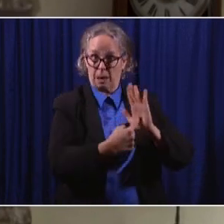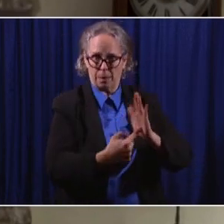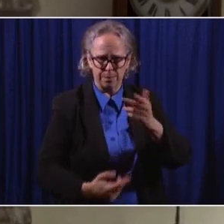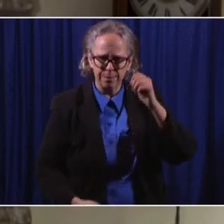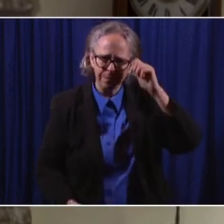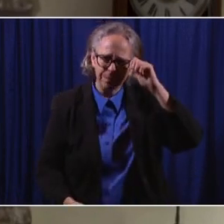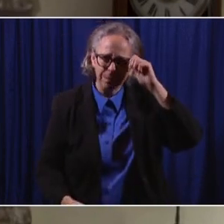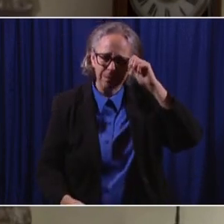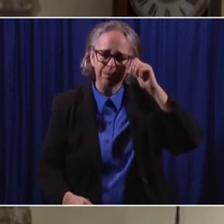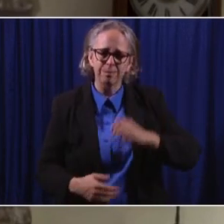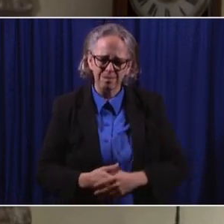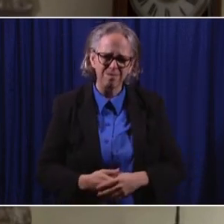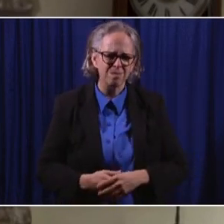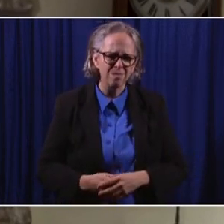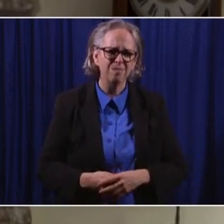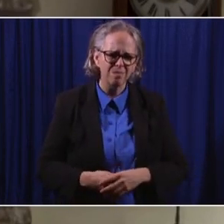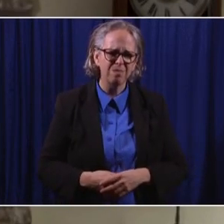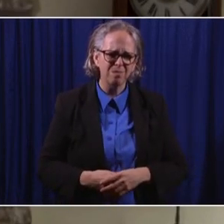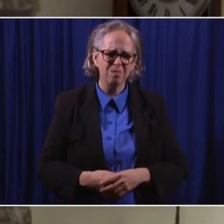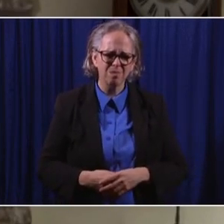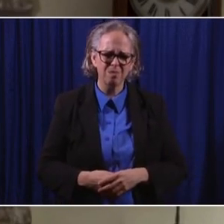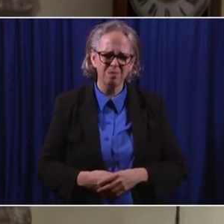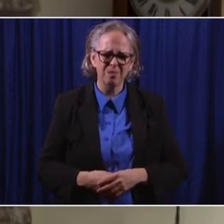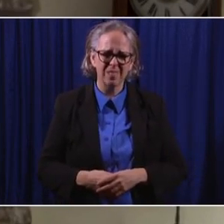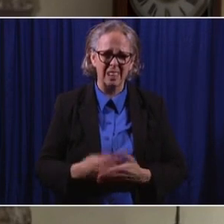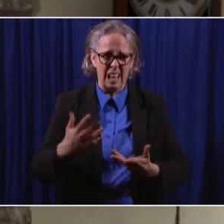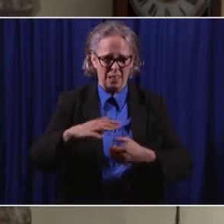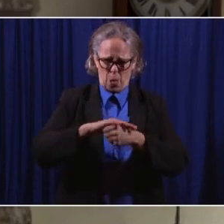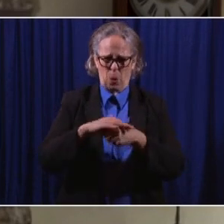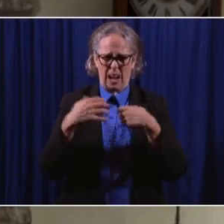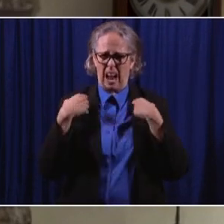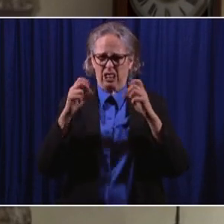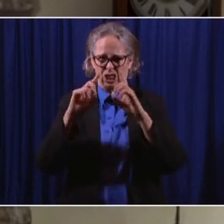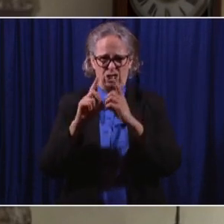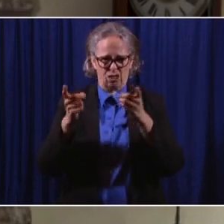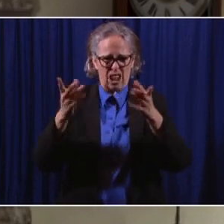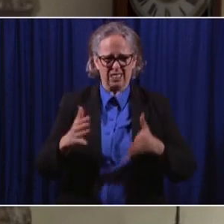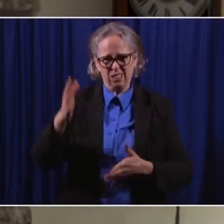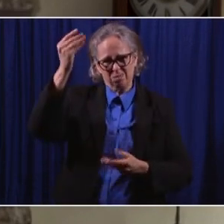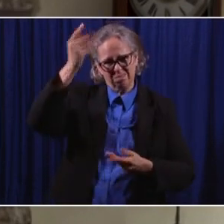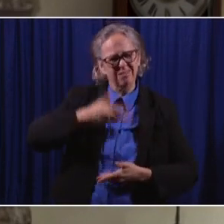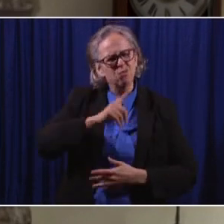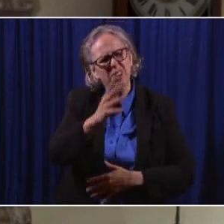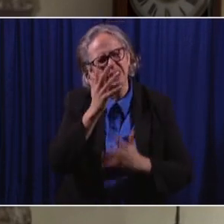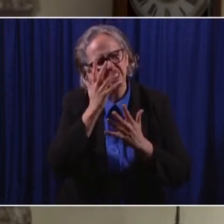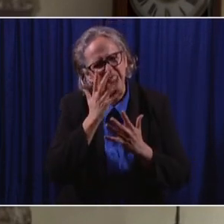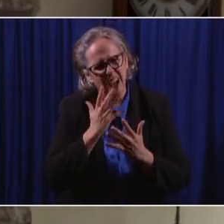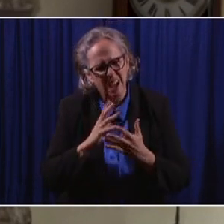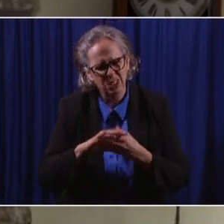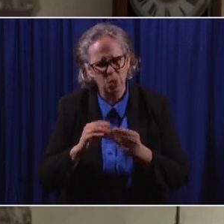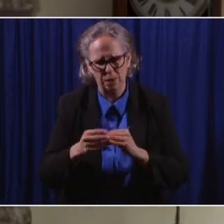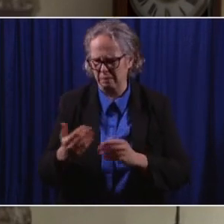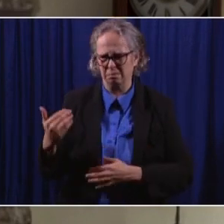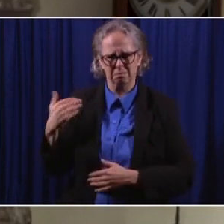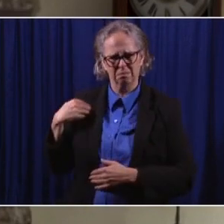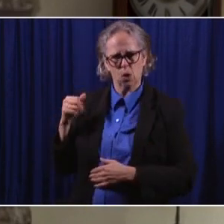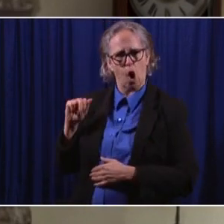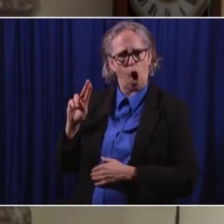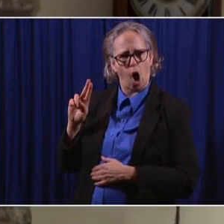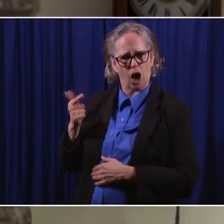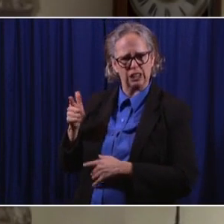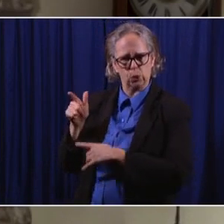call with the local health commissioners. I wanted to share it. Very, very sad story. On August 28th, a family in a more rural county had a